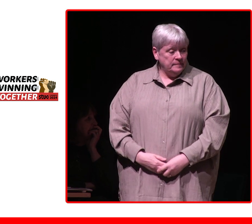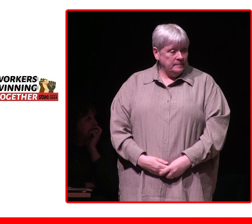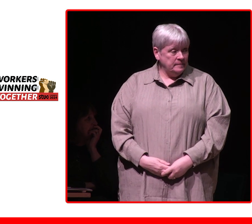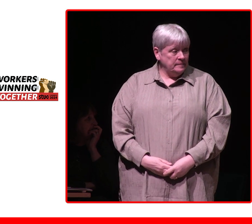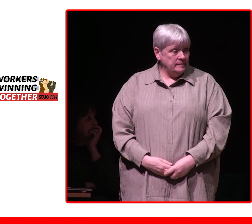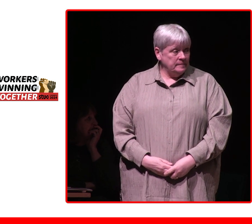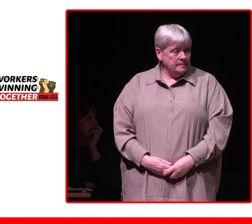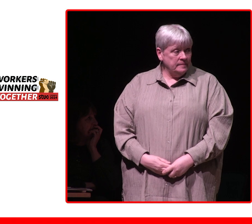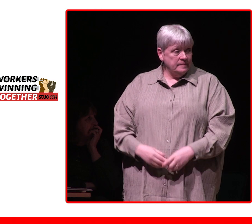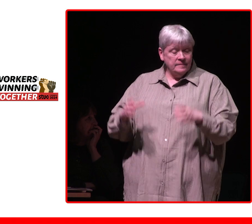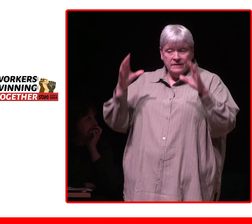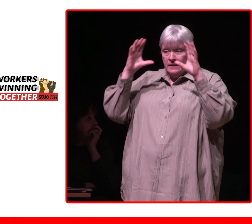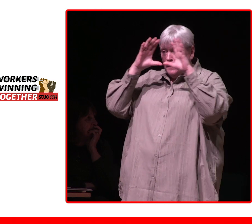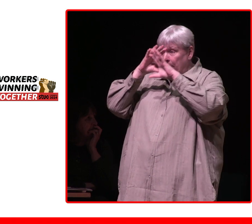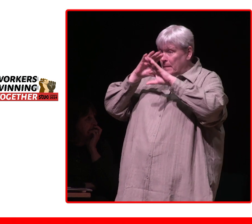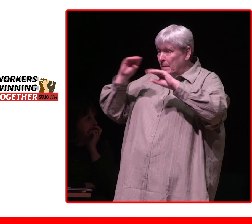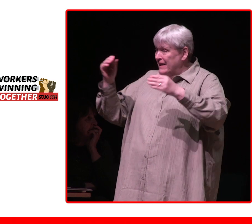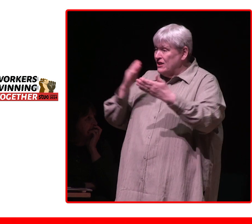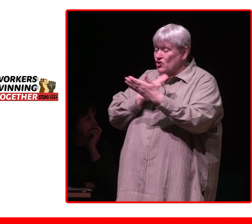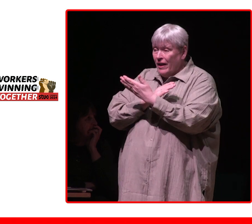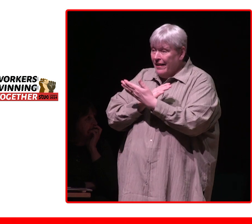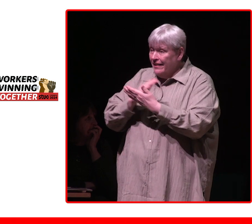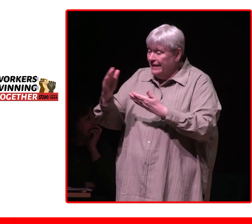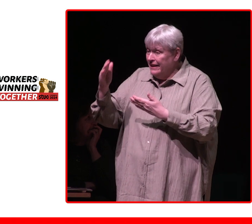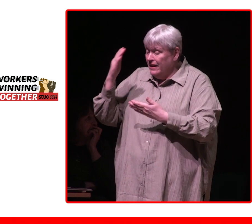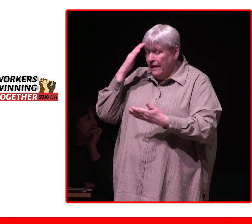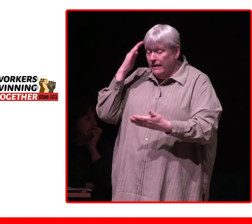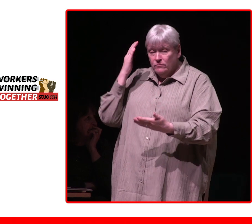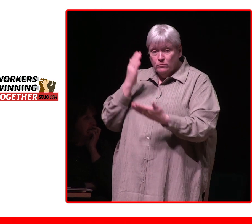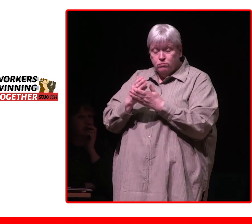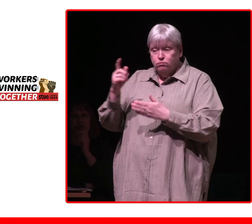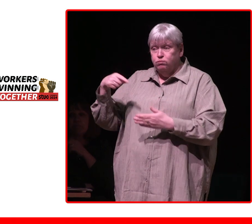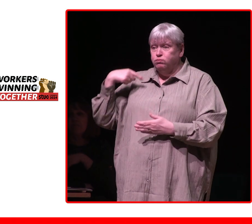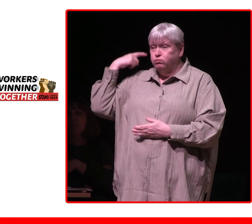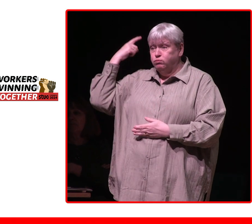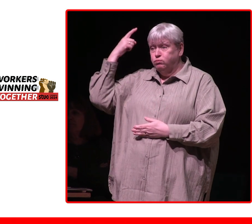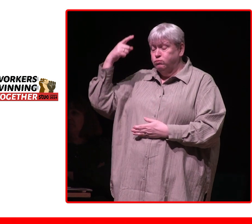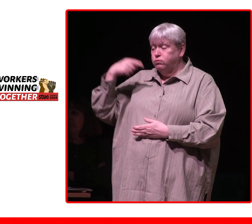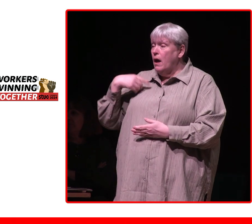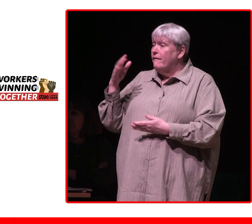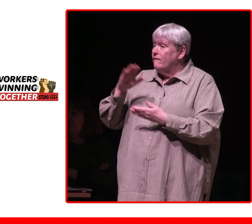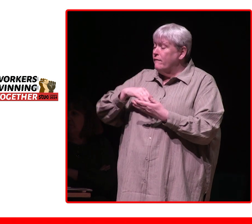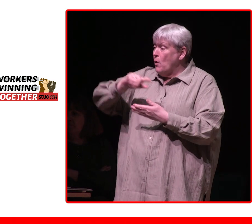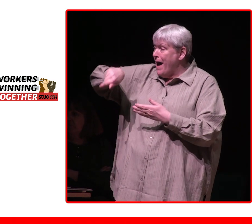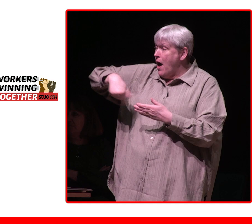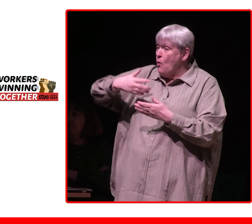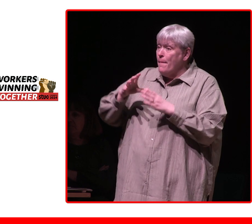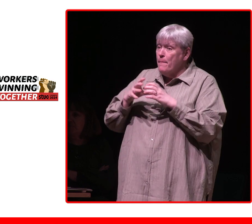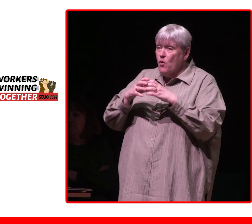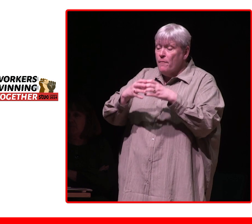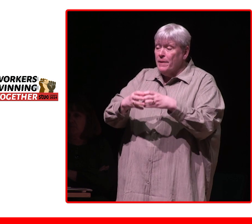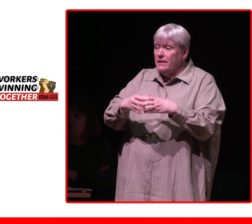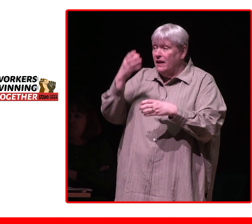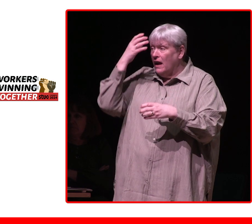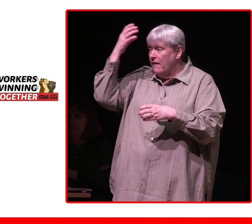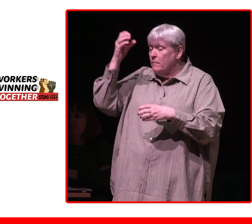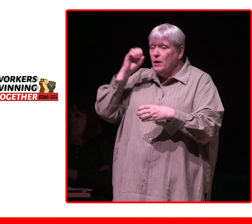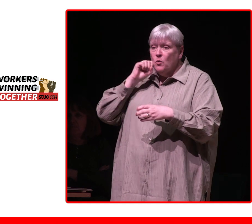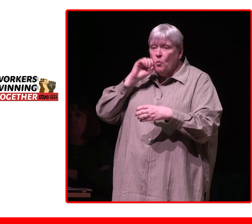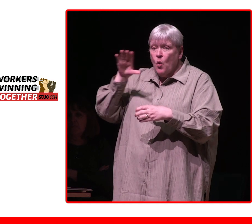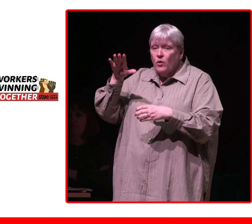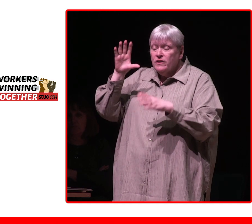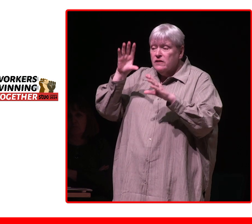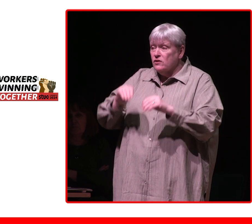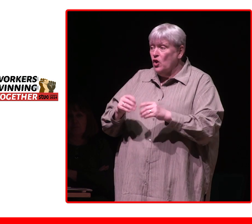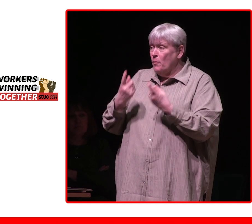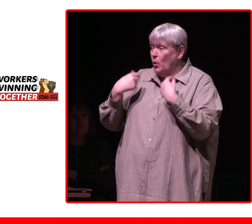And that message is clear, and I think it is resounding from parts of our movement, that if the government won't stop it, then